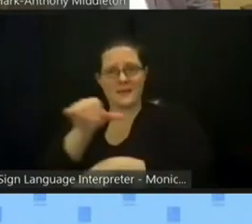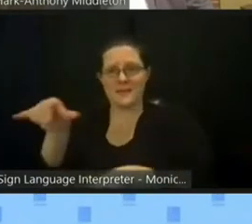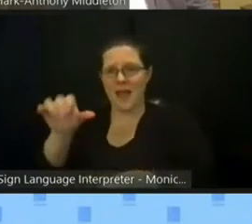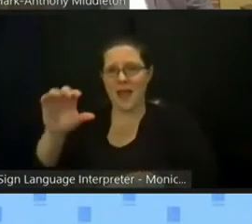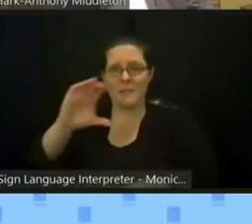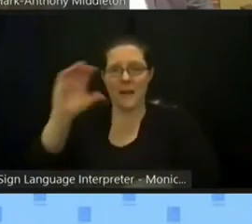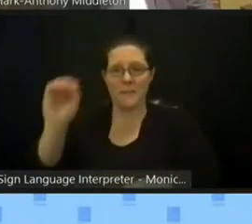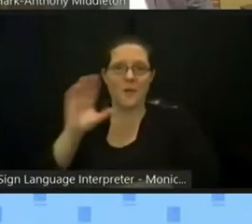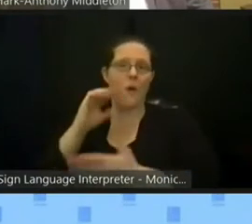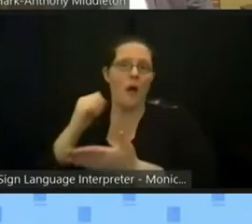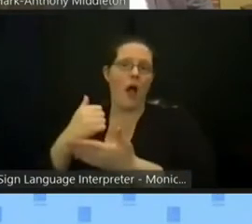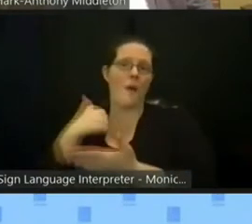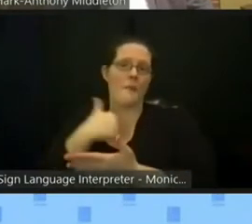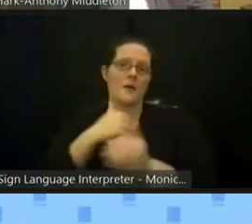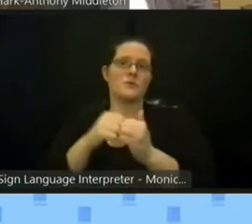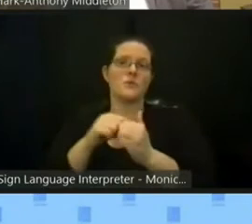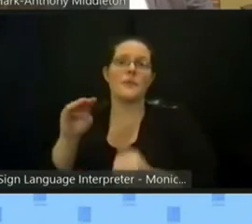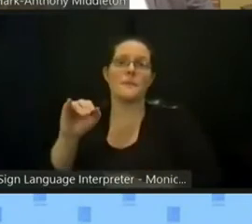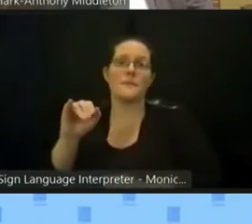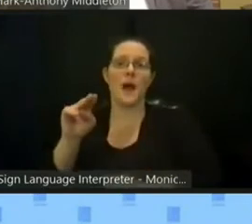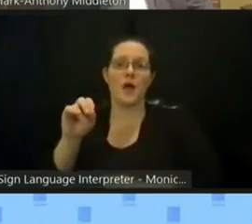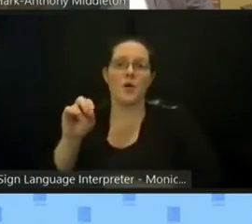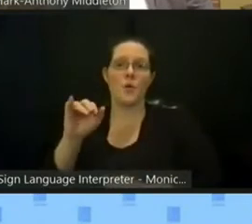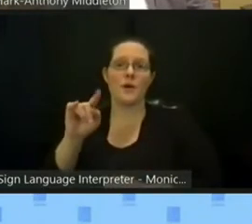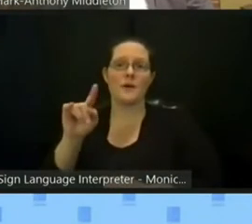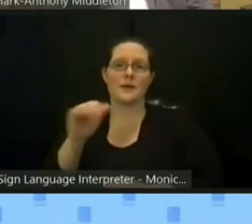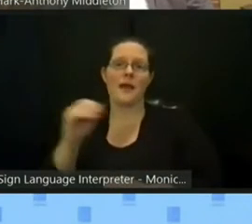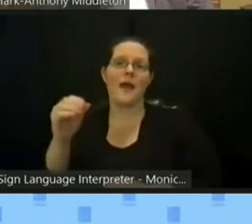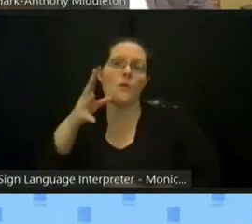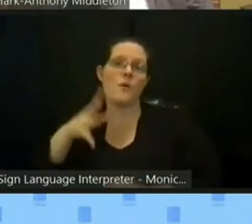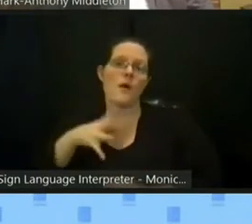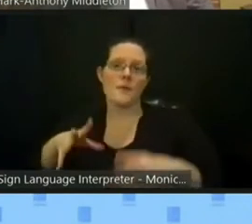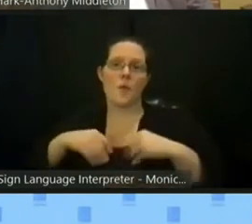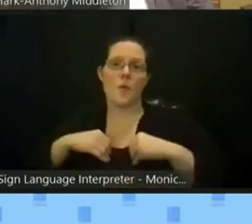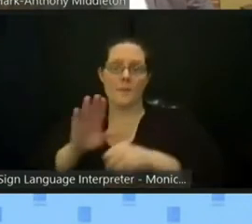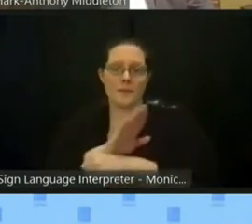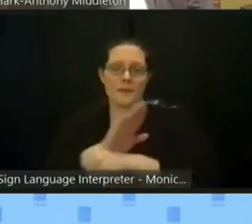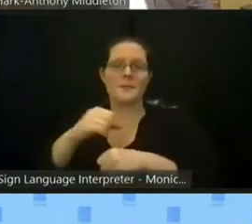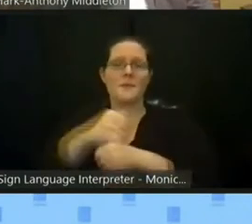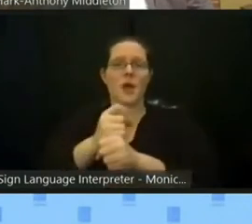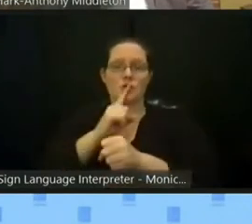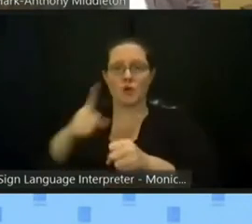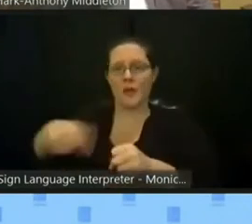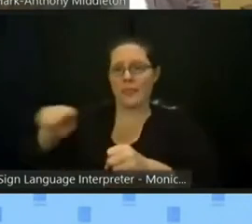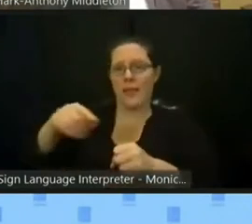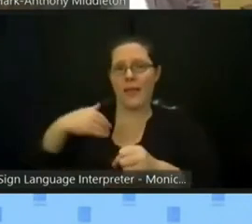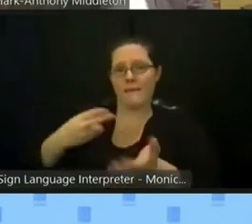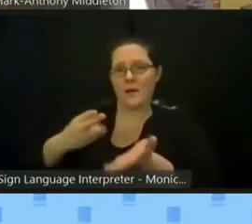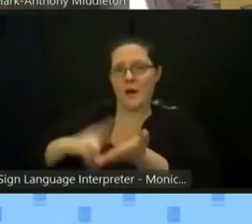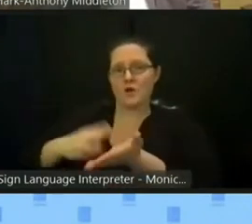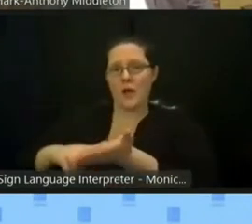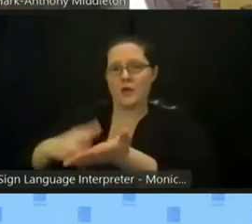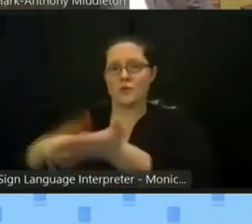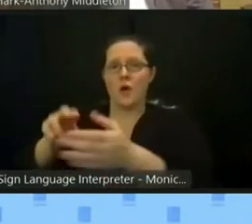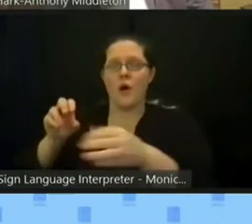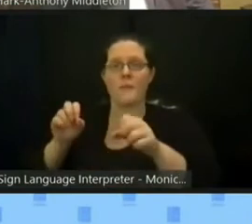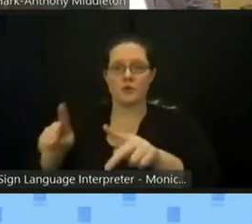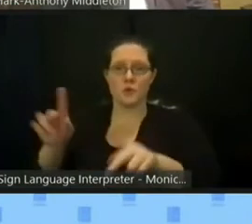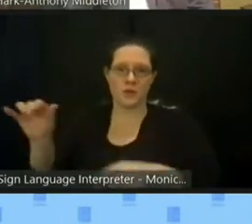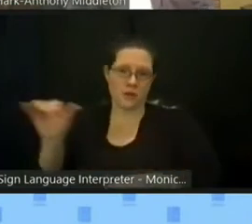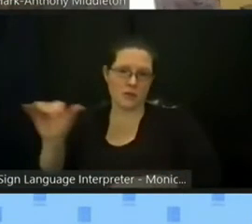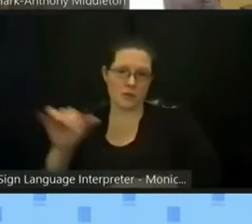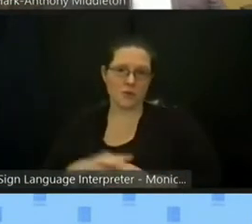minority and women-owned businesses and making sure that they have contractual opportunities on those projects as